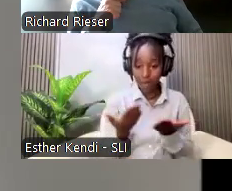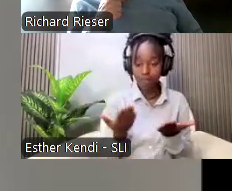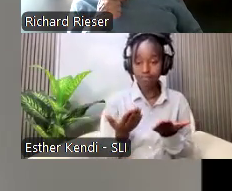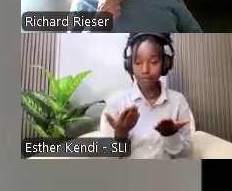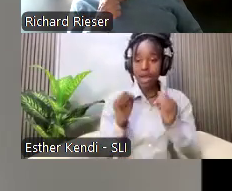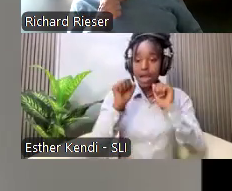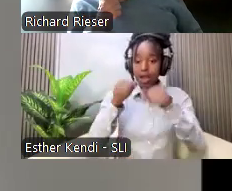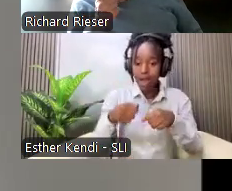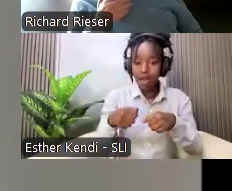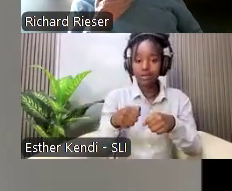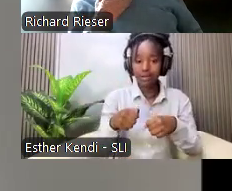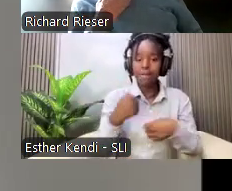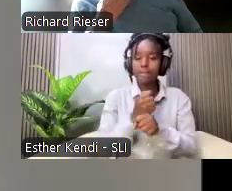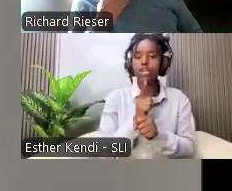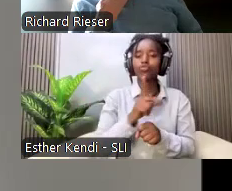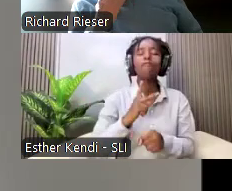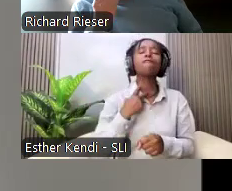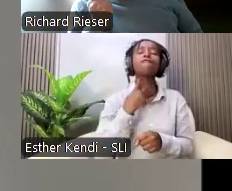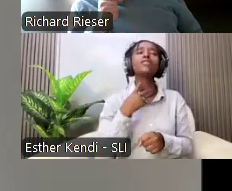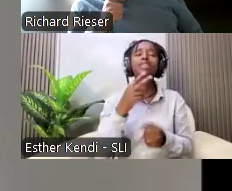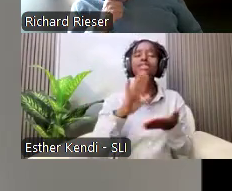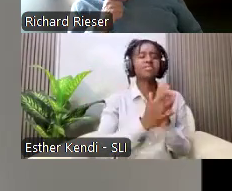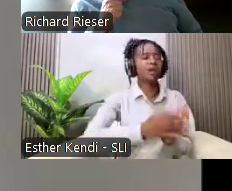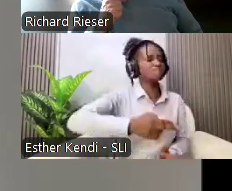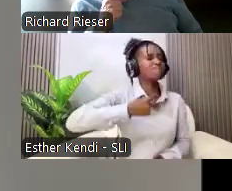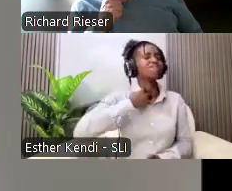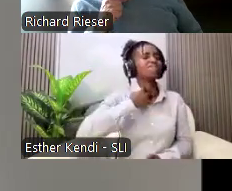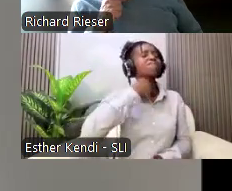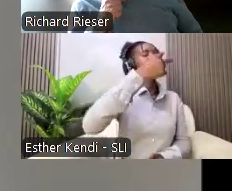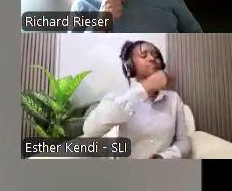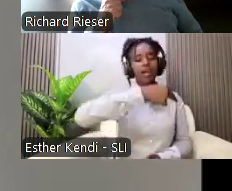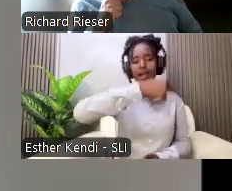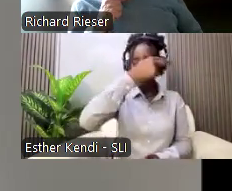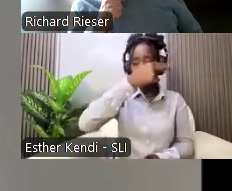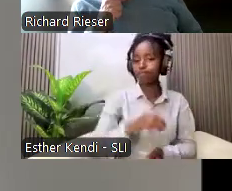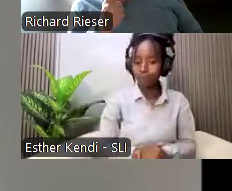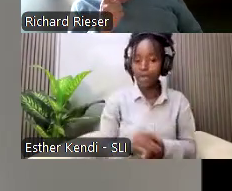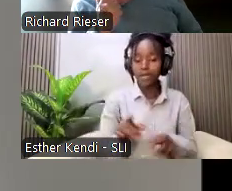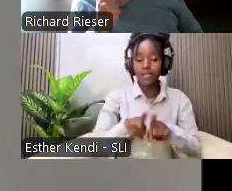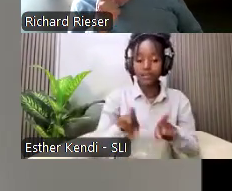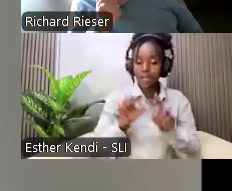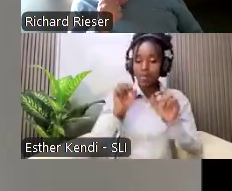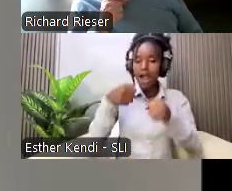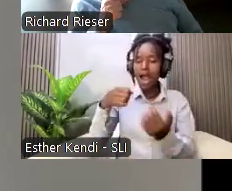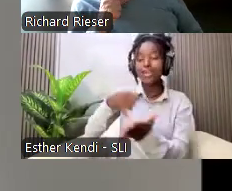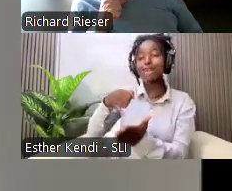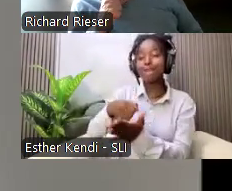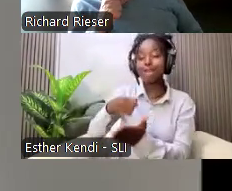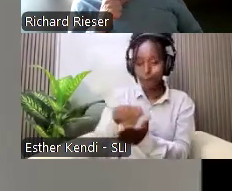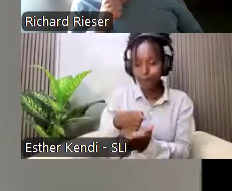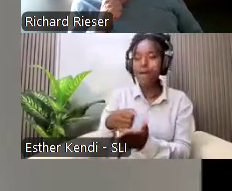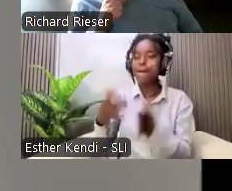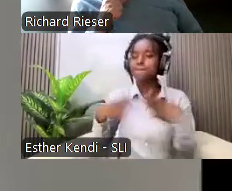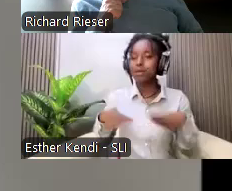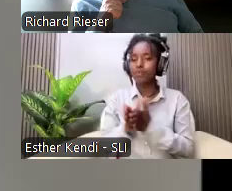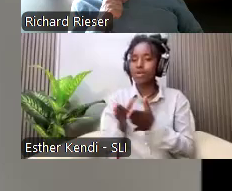conduct with those voices. This involves active listening, outreach, and engagement. It is essential that we do not assume